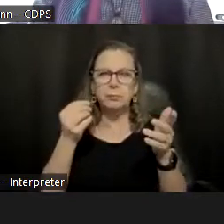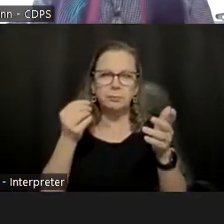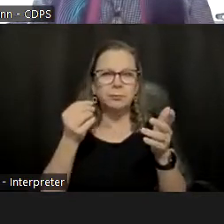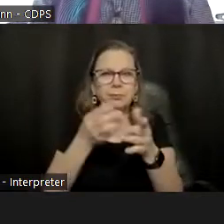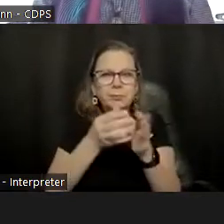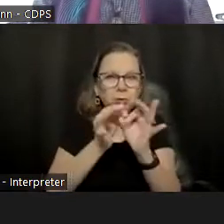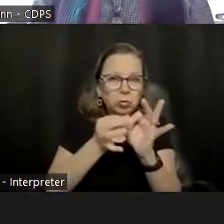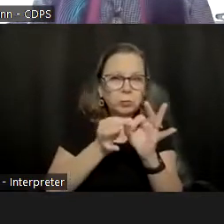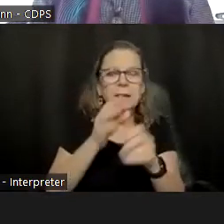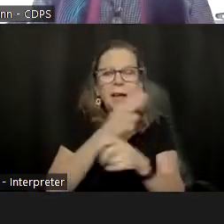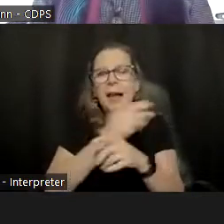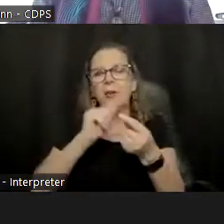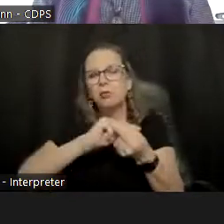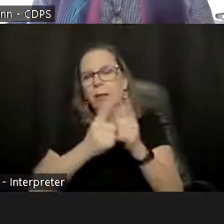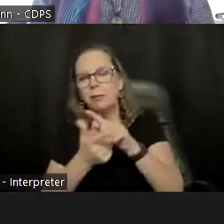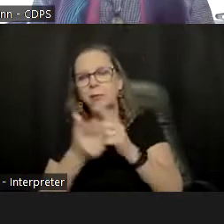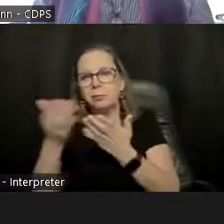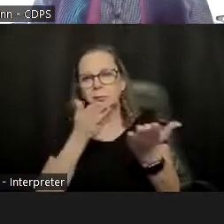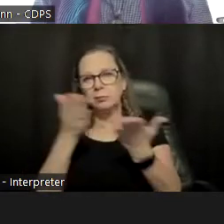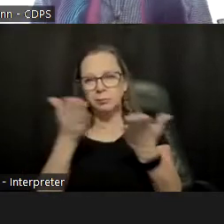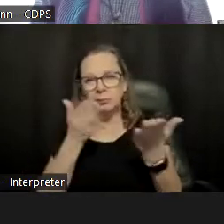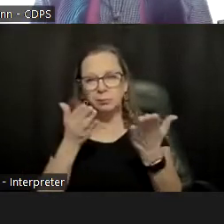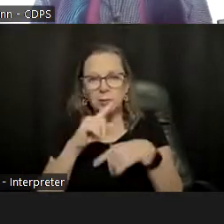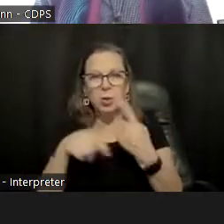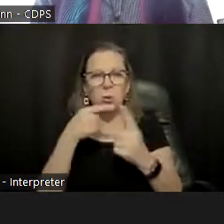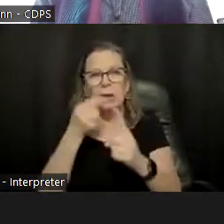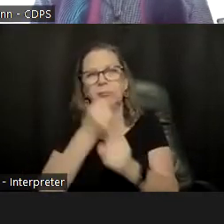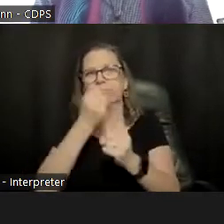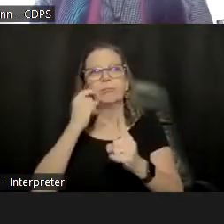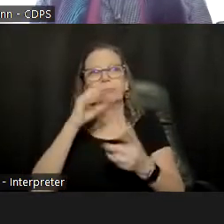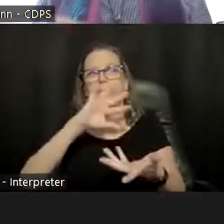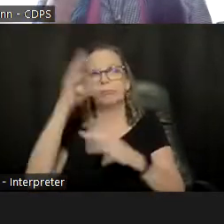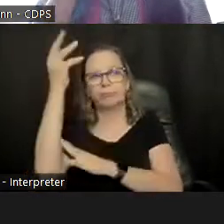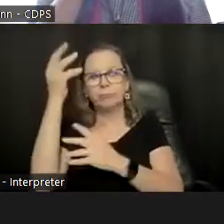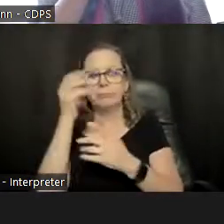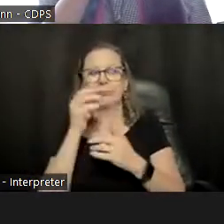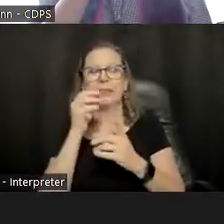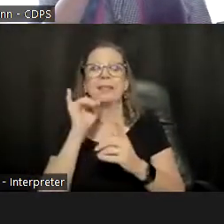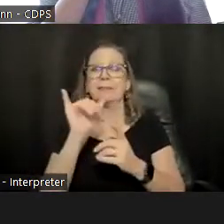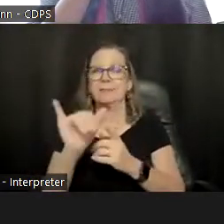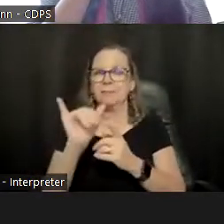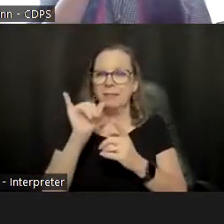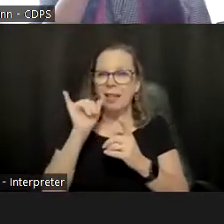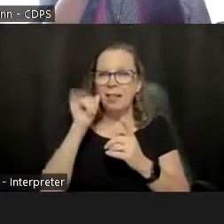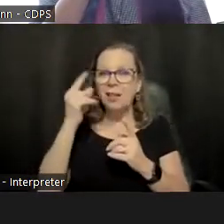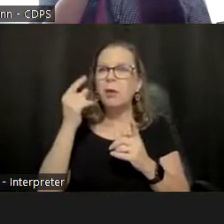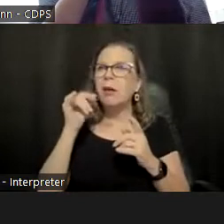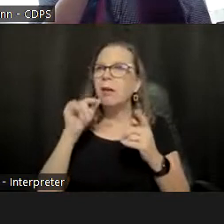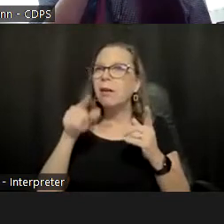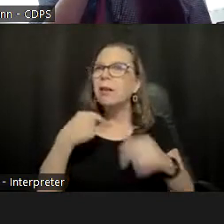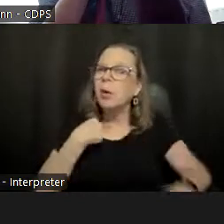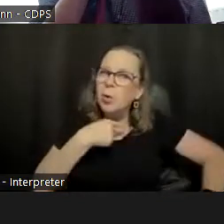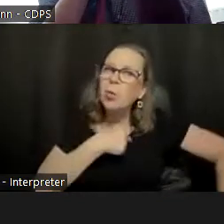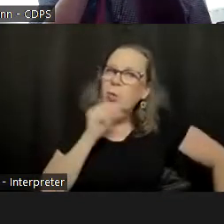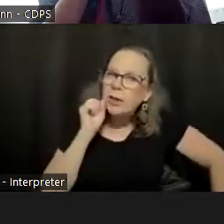interpreting and translating services when the bad day happens. And this is when I had, oh my goodness, we could make this work